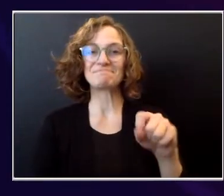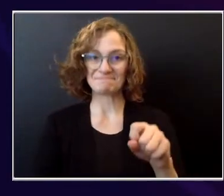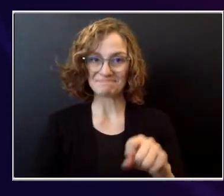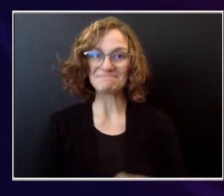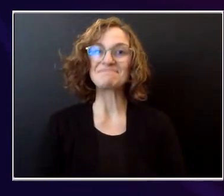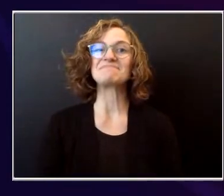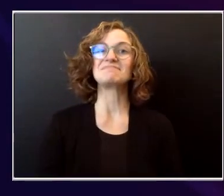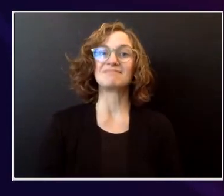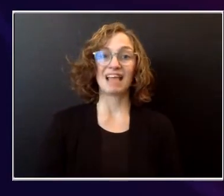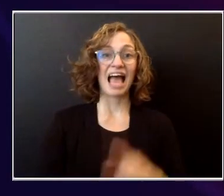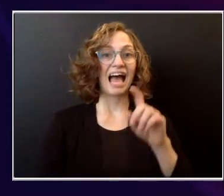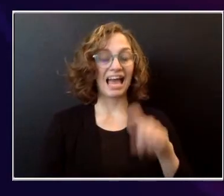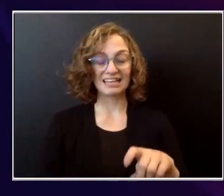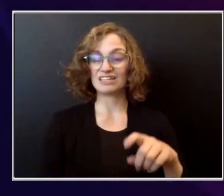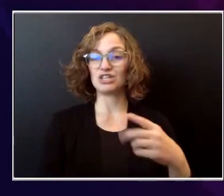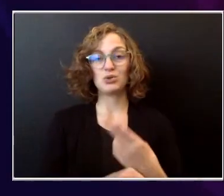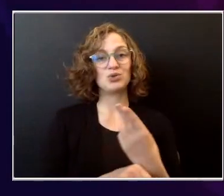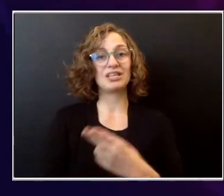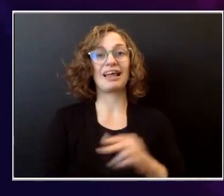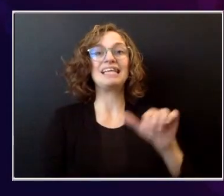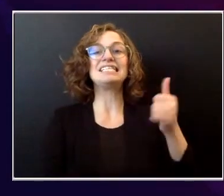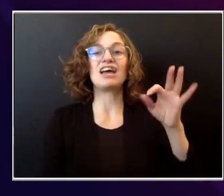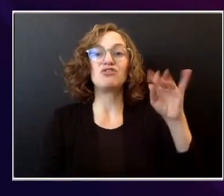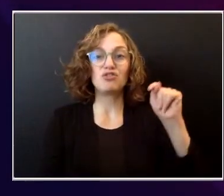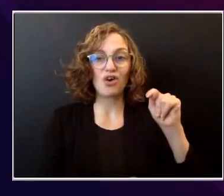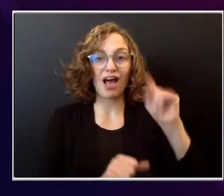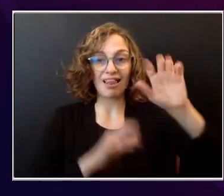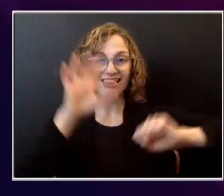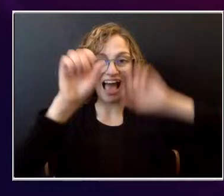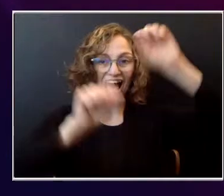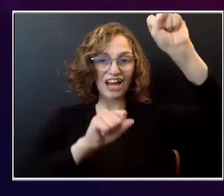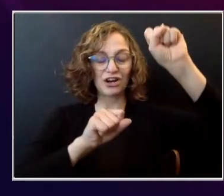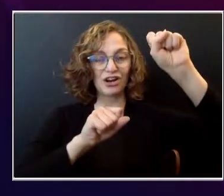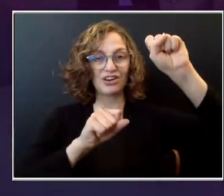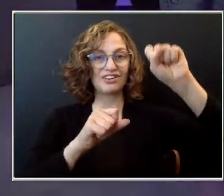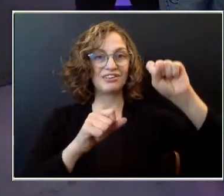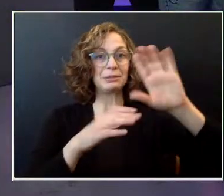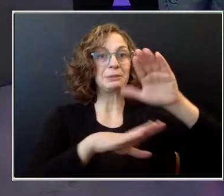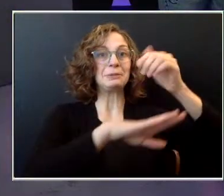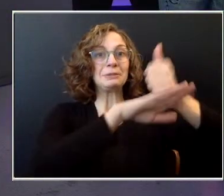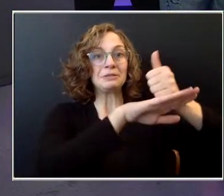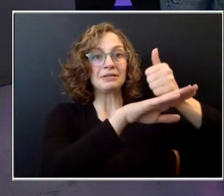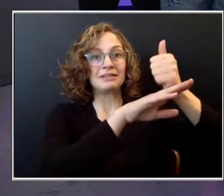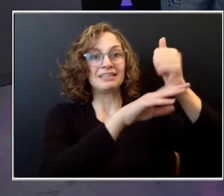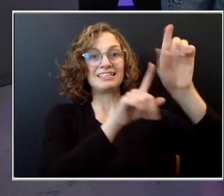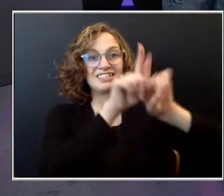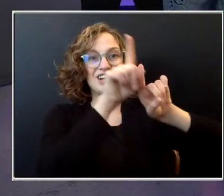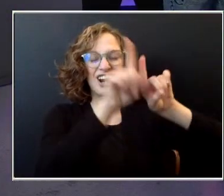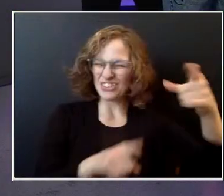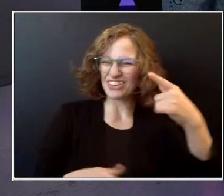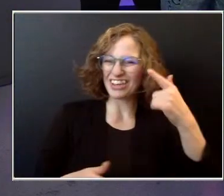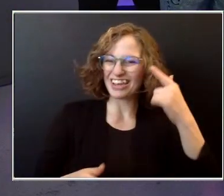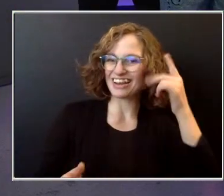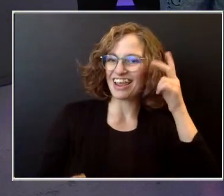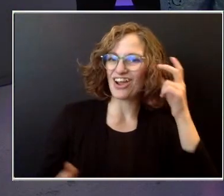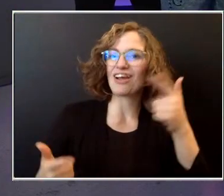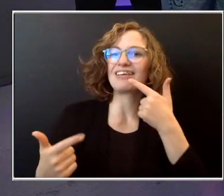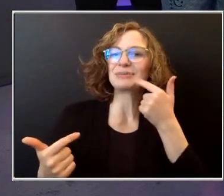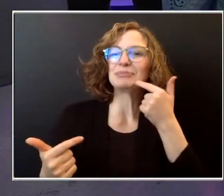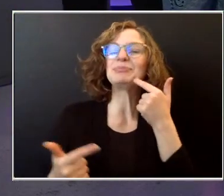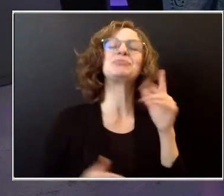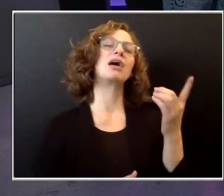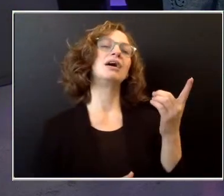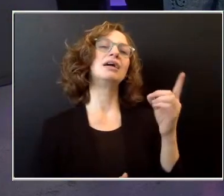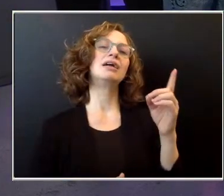trying to put the star on. It's quite funny. It's beautiful, and you hear a little giggling here because Dr. Danter brought a little show and tell into our studio.